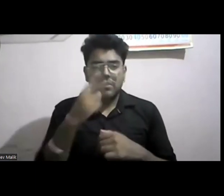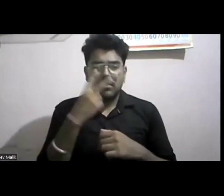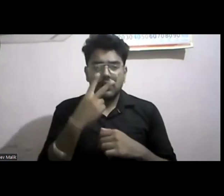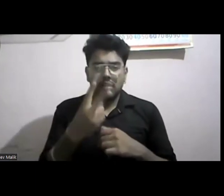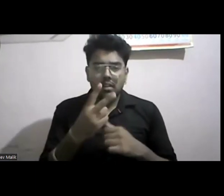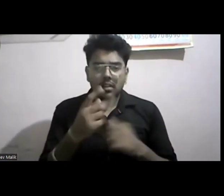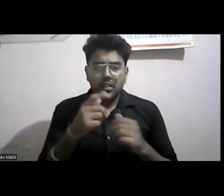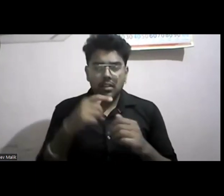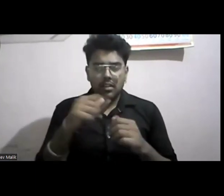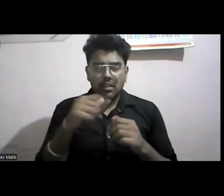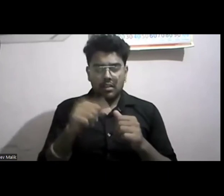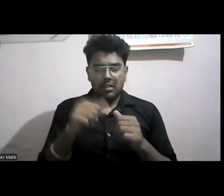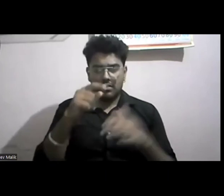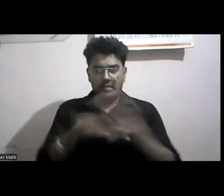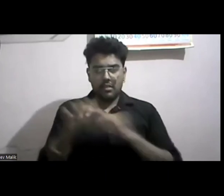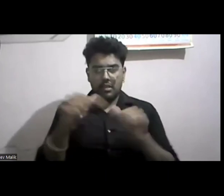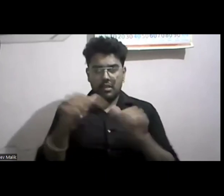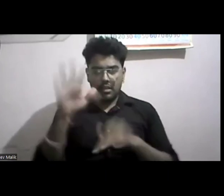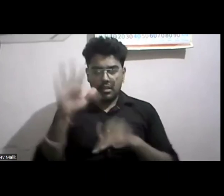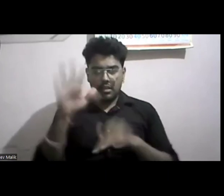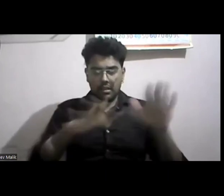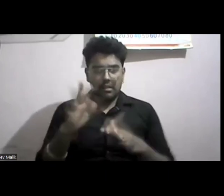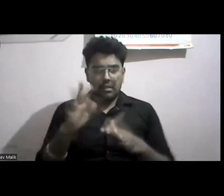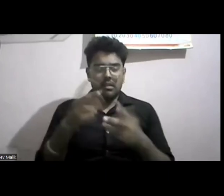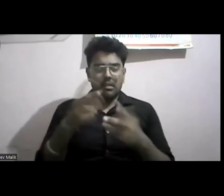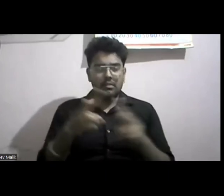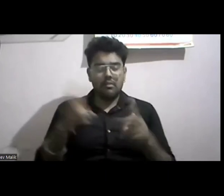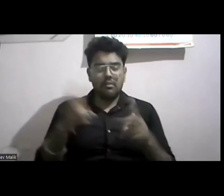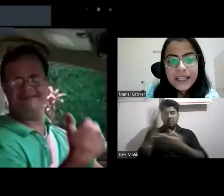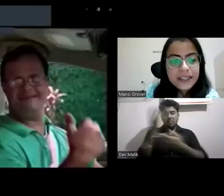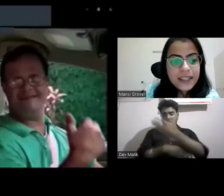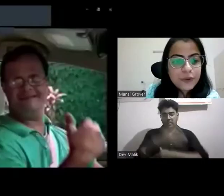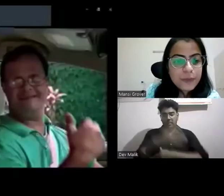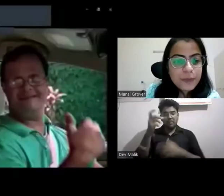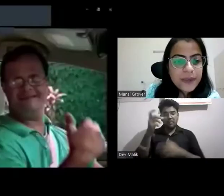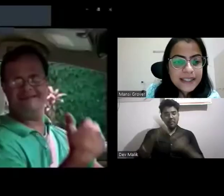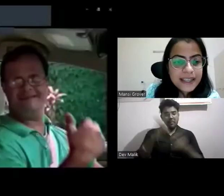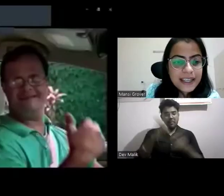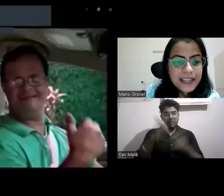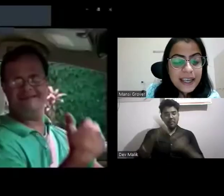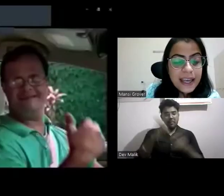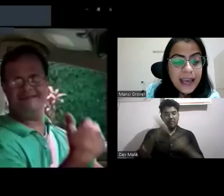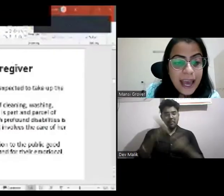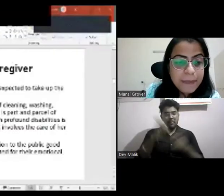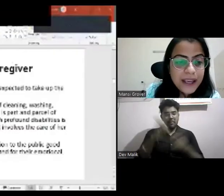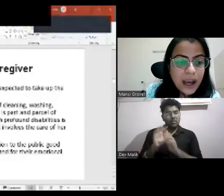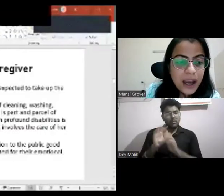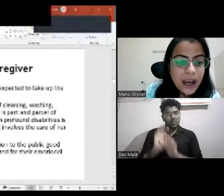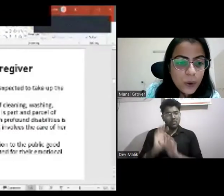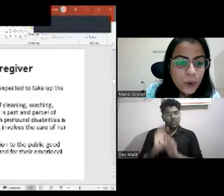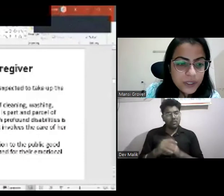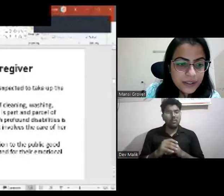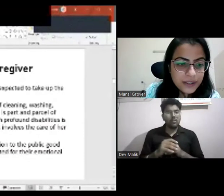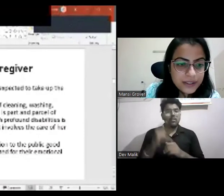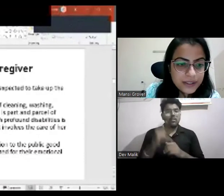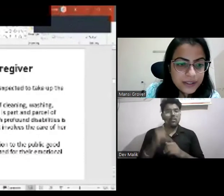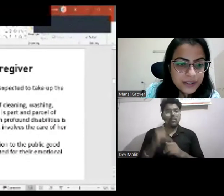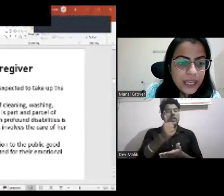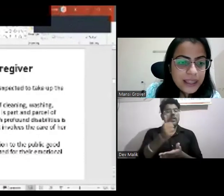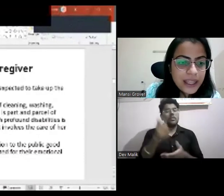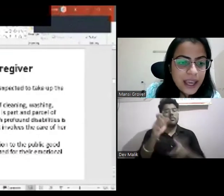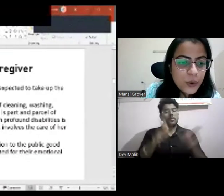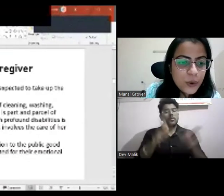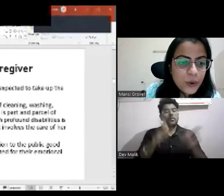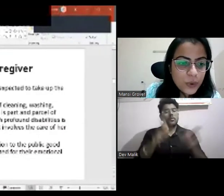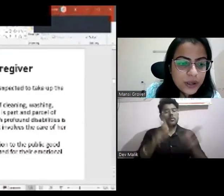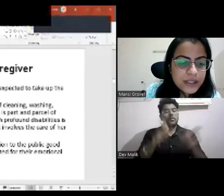in, you know, playing disabled and how, you know, they would be basically helping out others. You know,